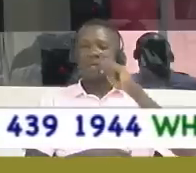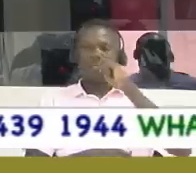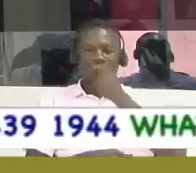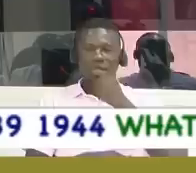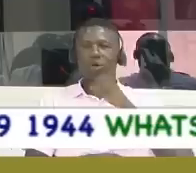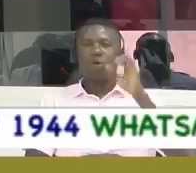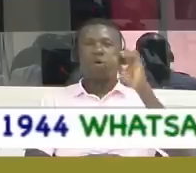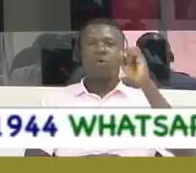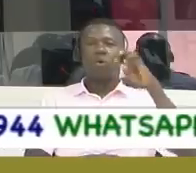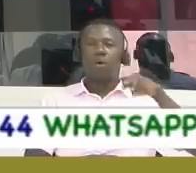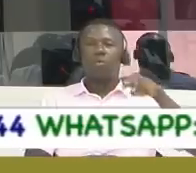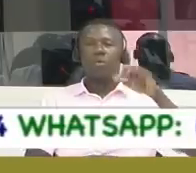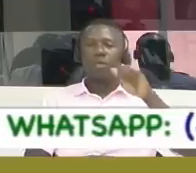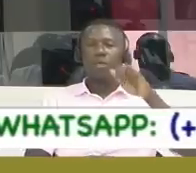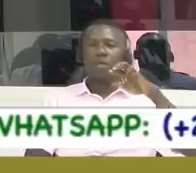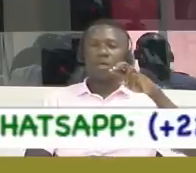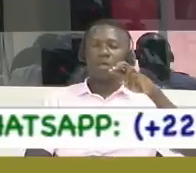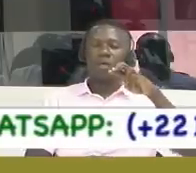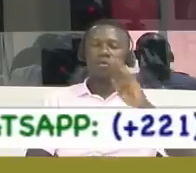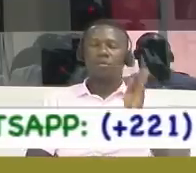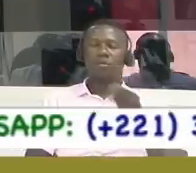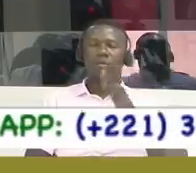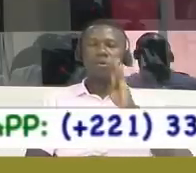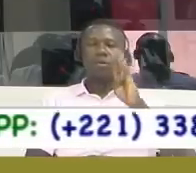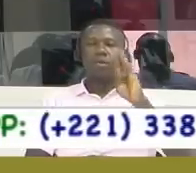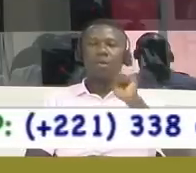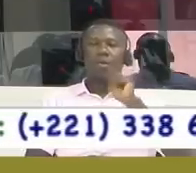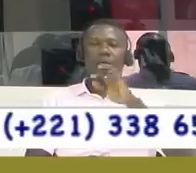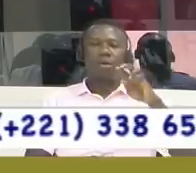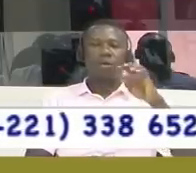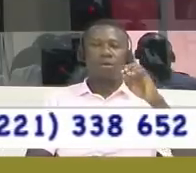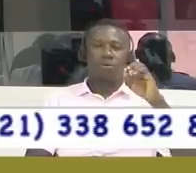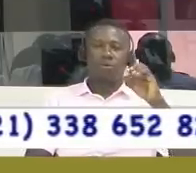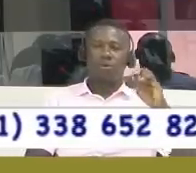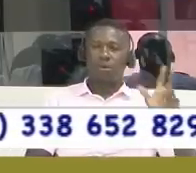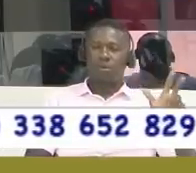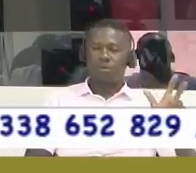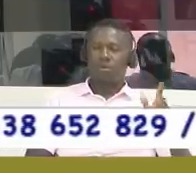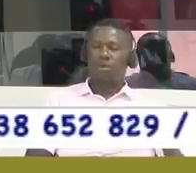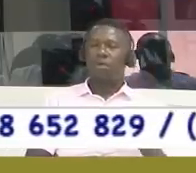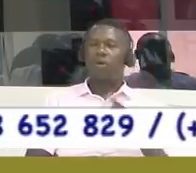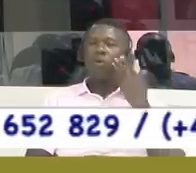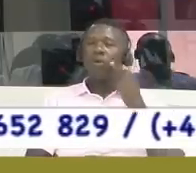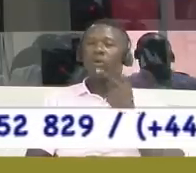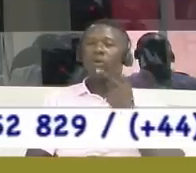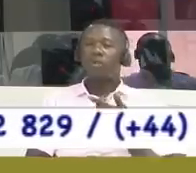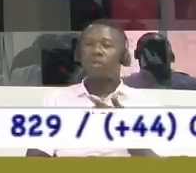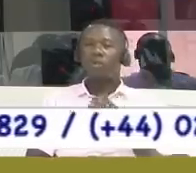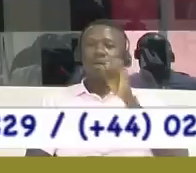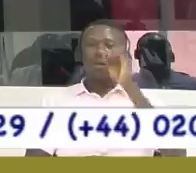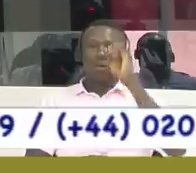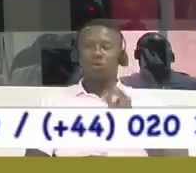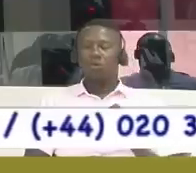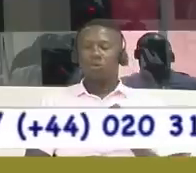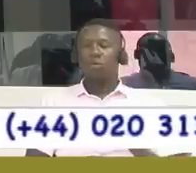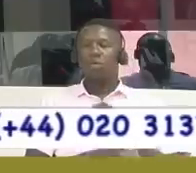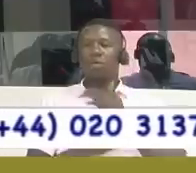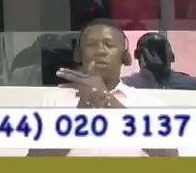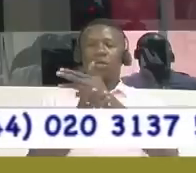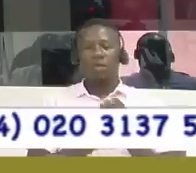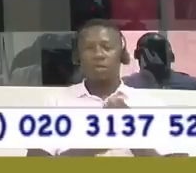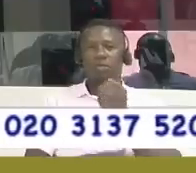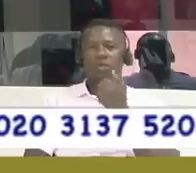When was this? In October 1998, the same year I finished my secondary school.